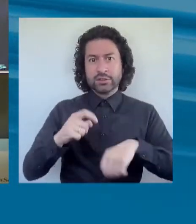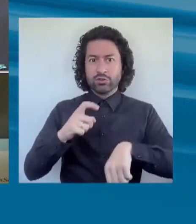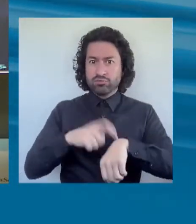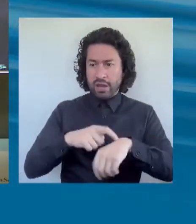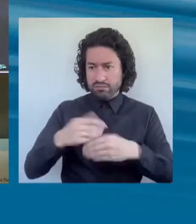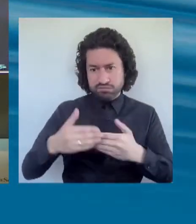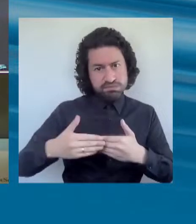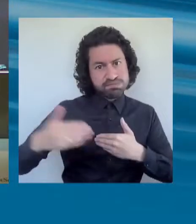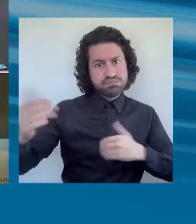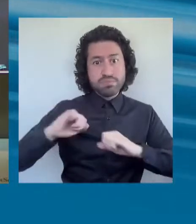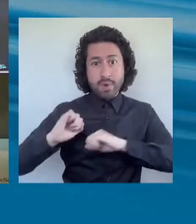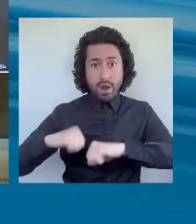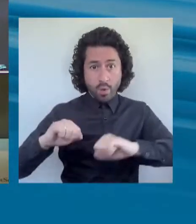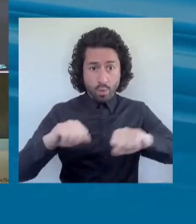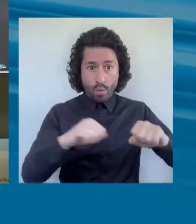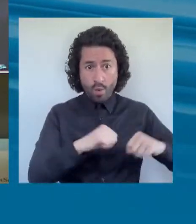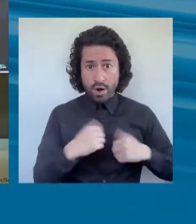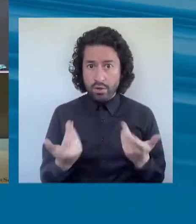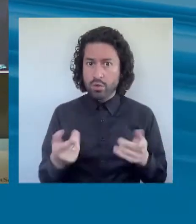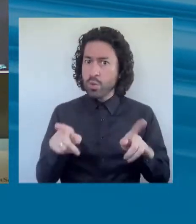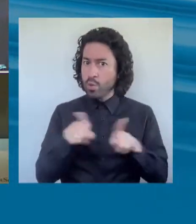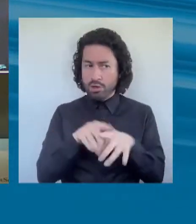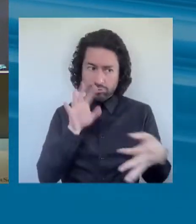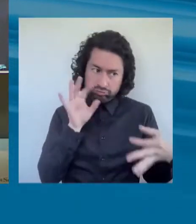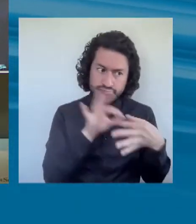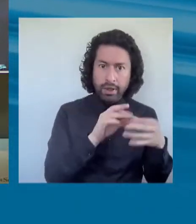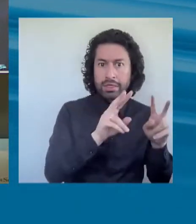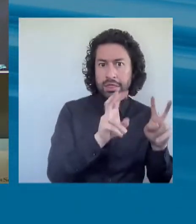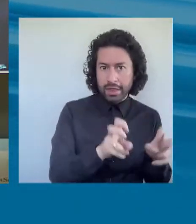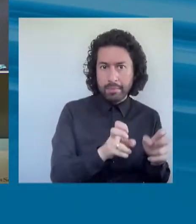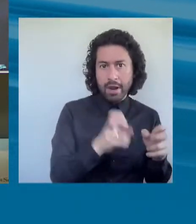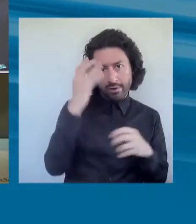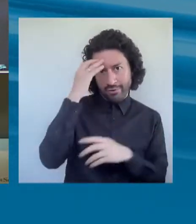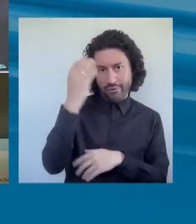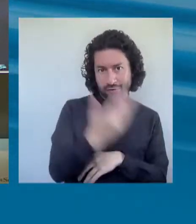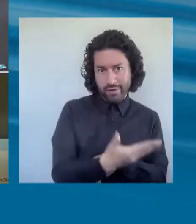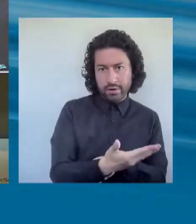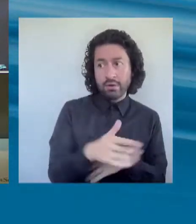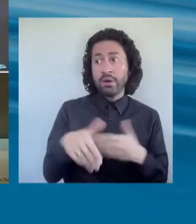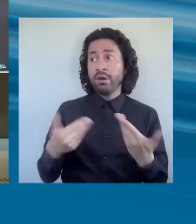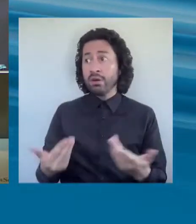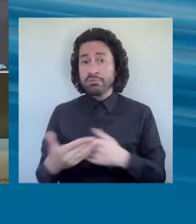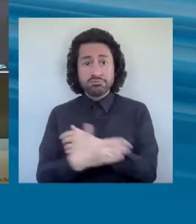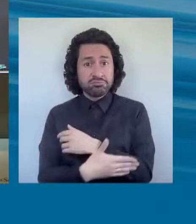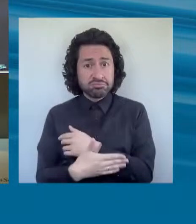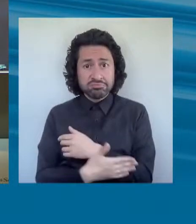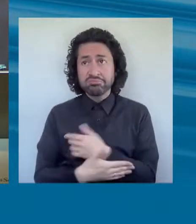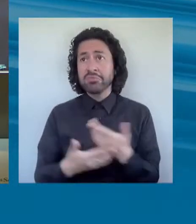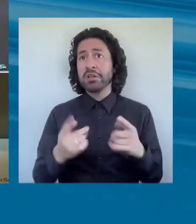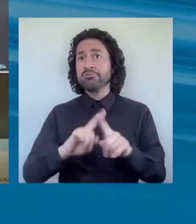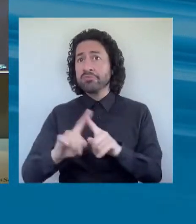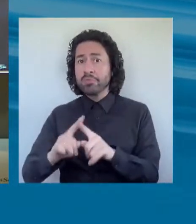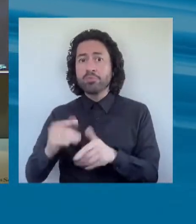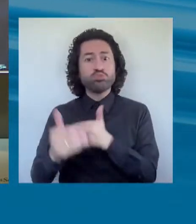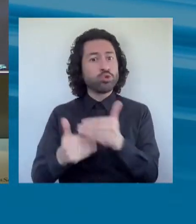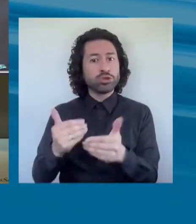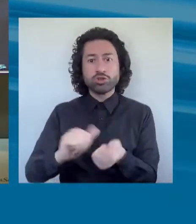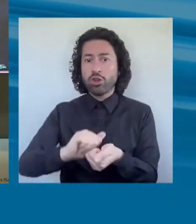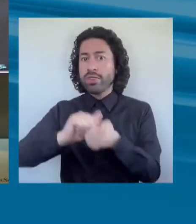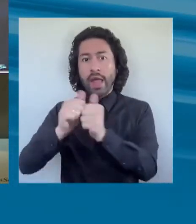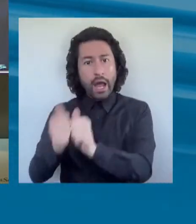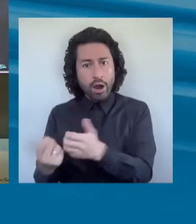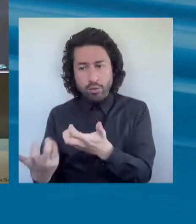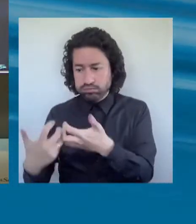So the solutions have to be linked to the fiscal solutions. Nowadays, countries are